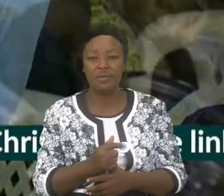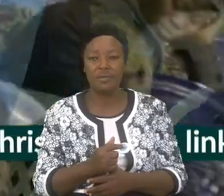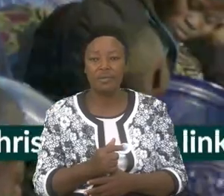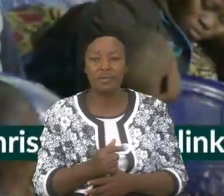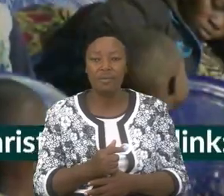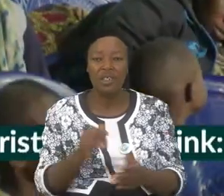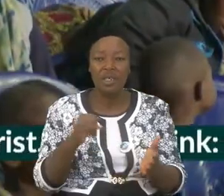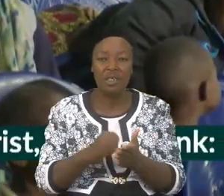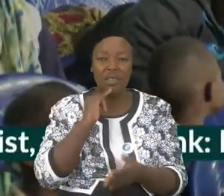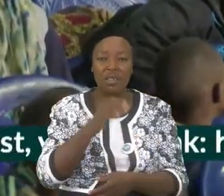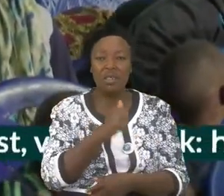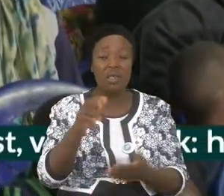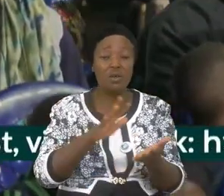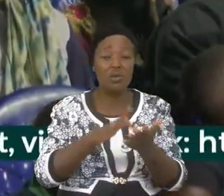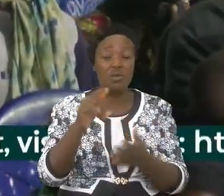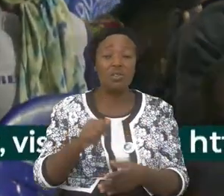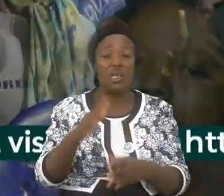Keep on standing.